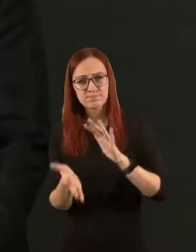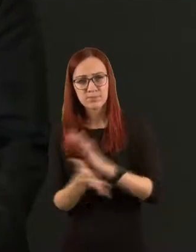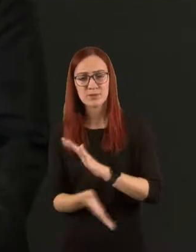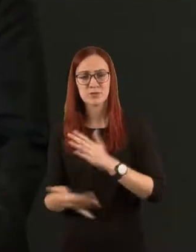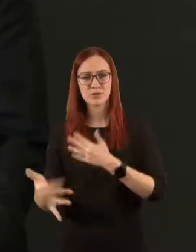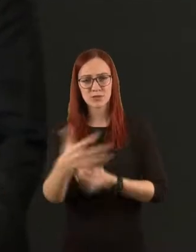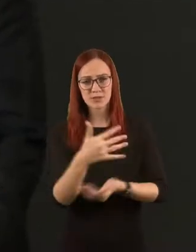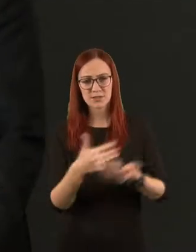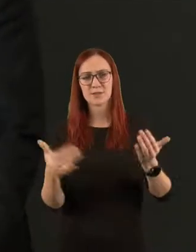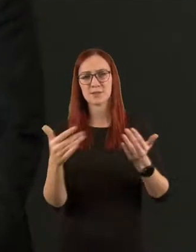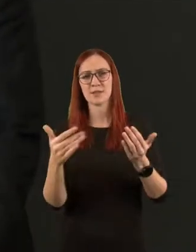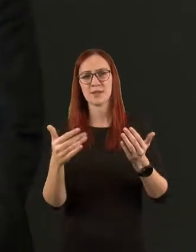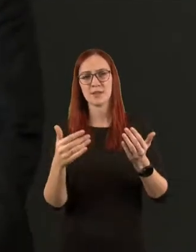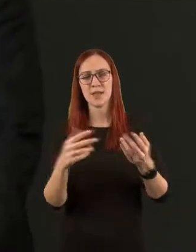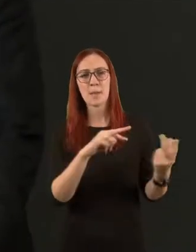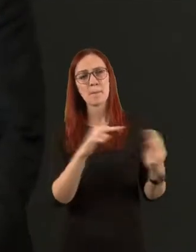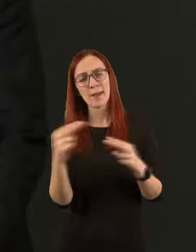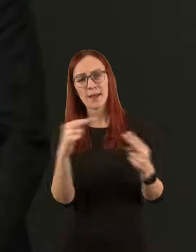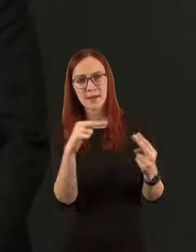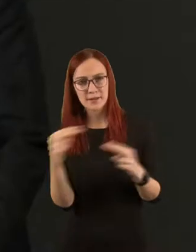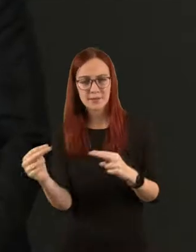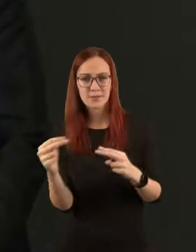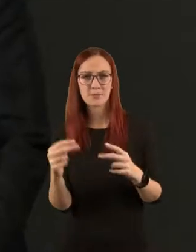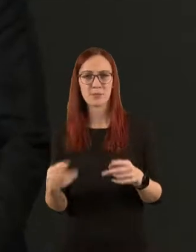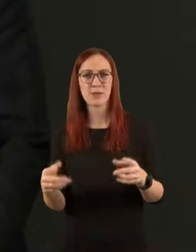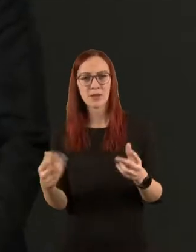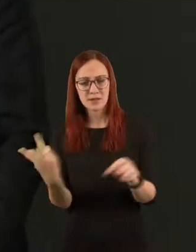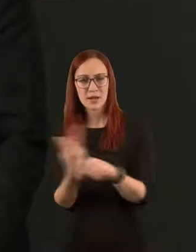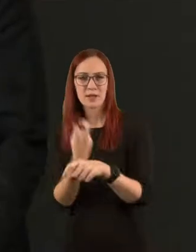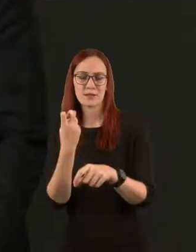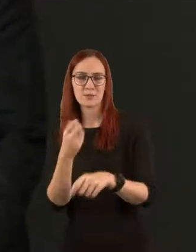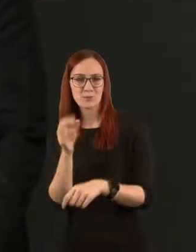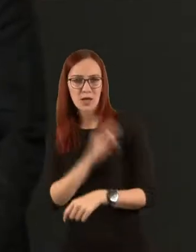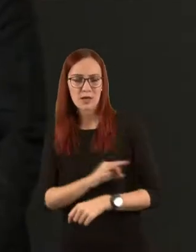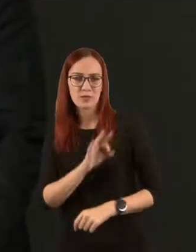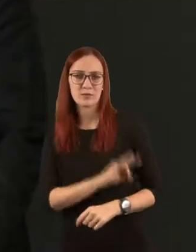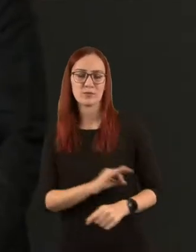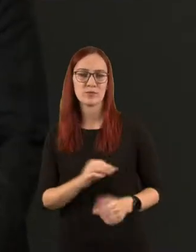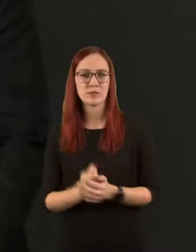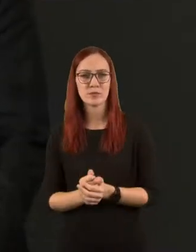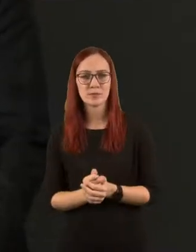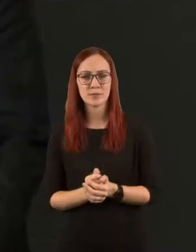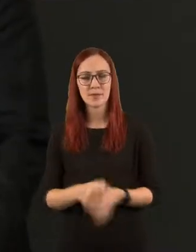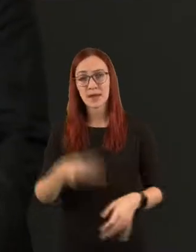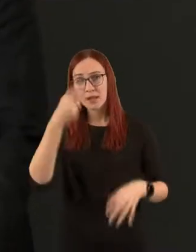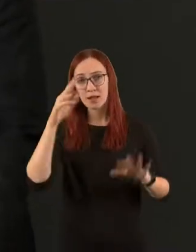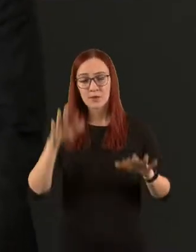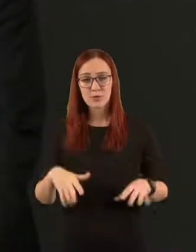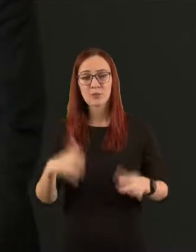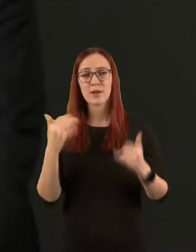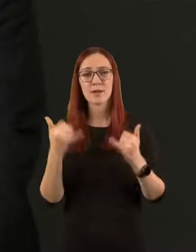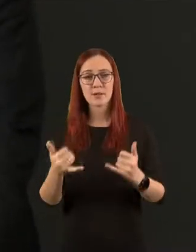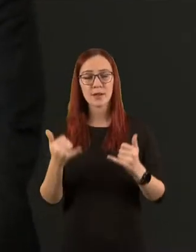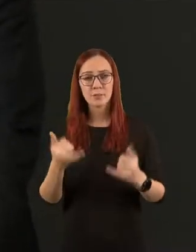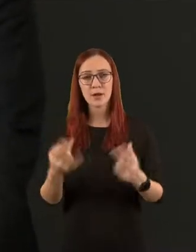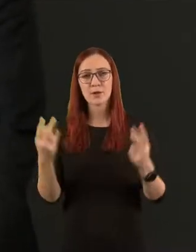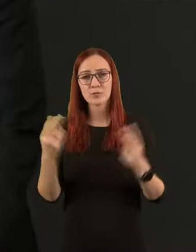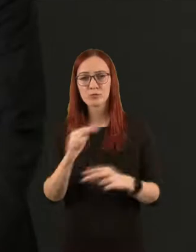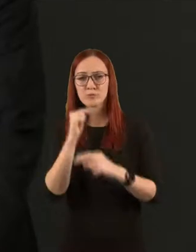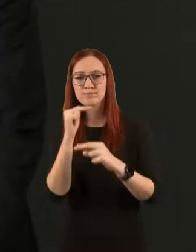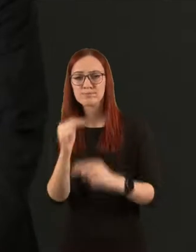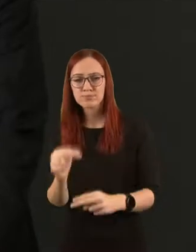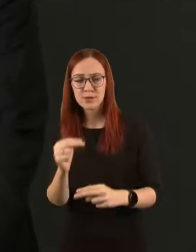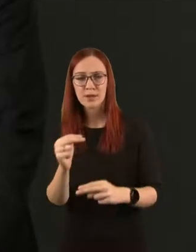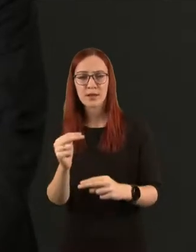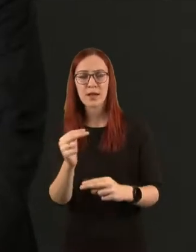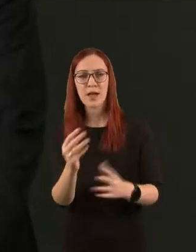implementing cross-sectoral circular economy policies. Lithuania should also consider implementing a whole-of-government